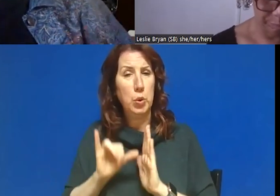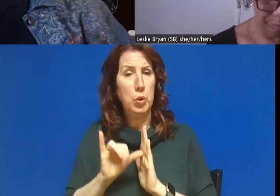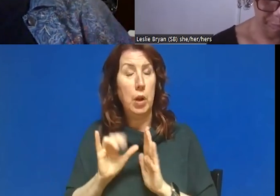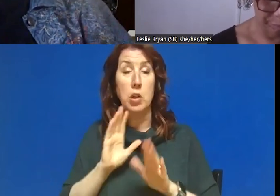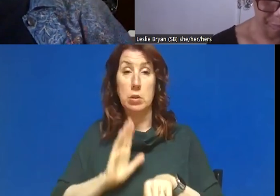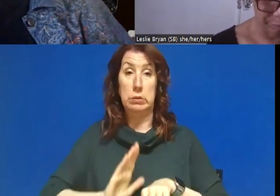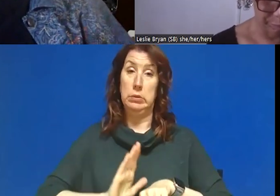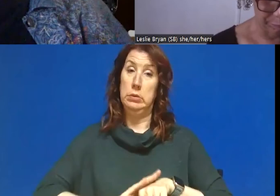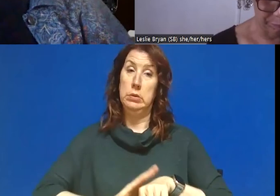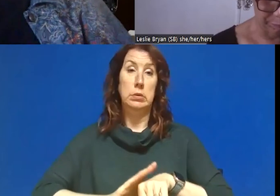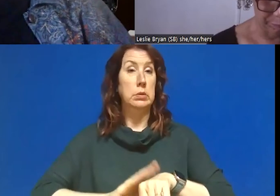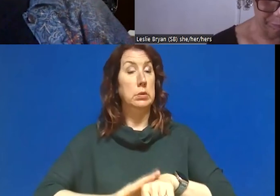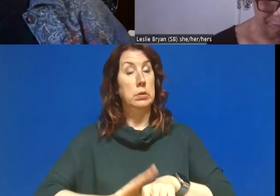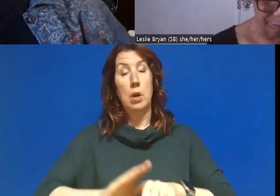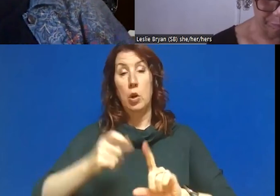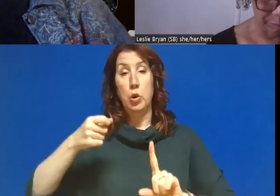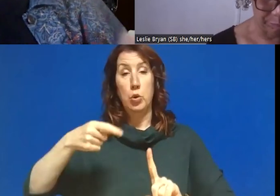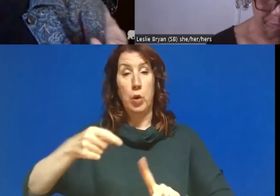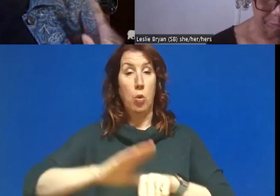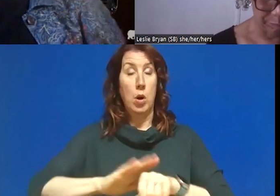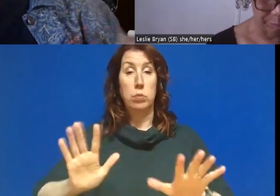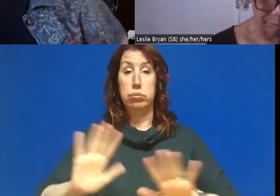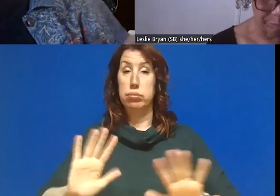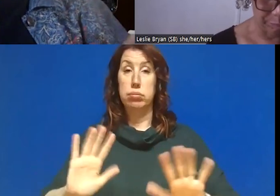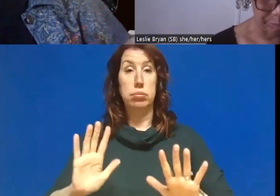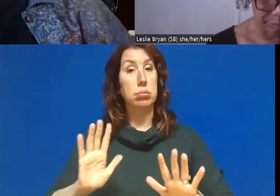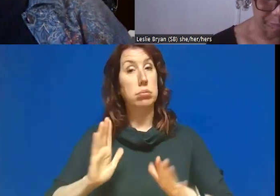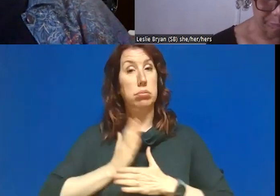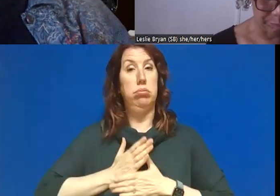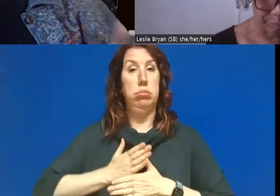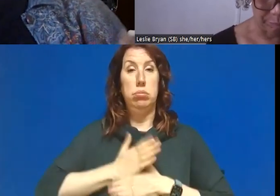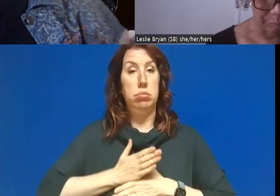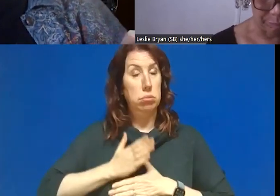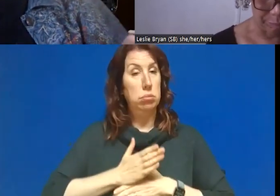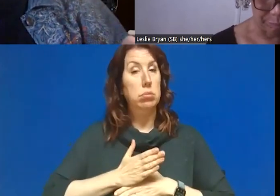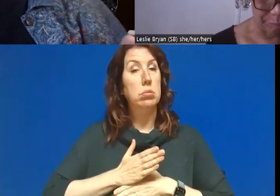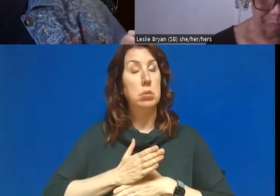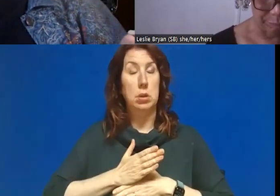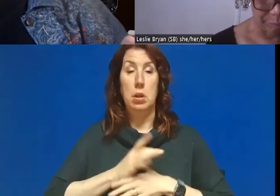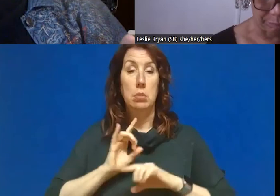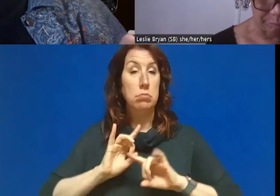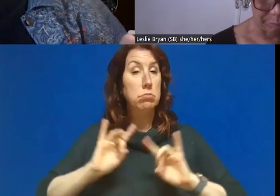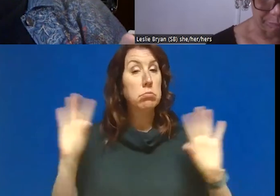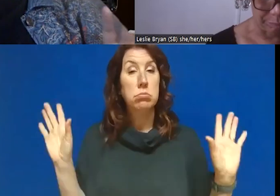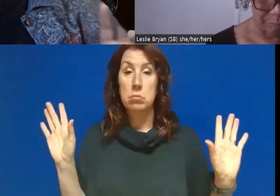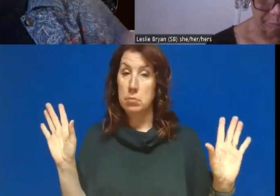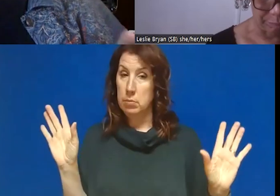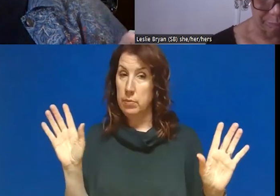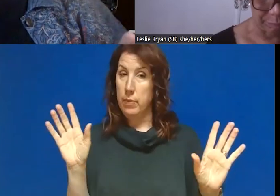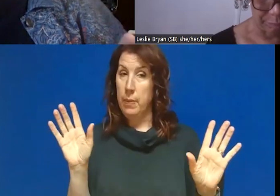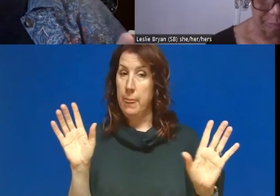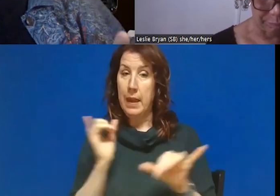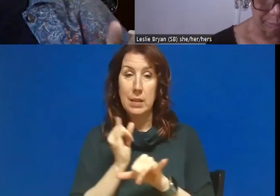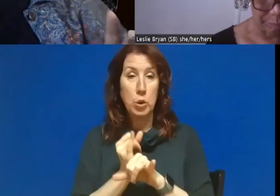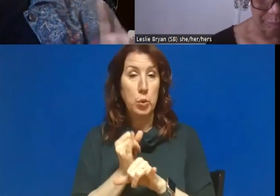Every trigger warning available. It is very disturbing, the conditions of those